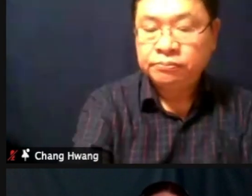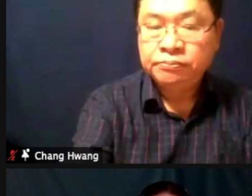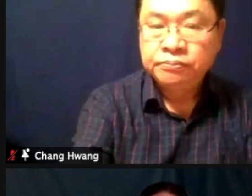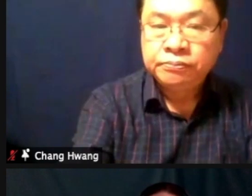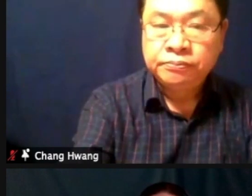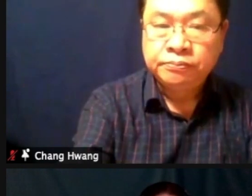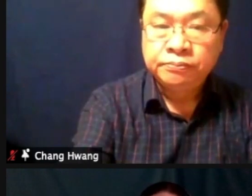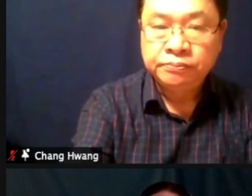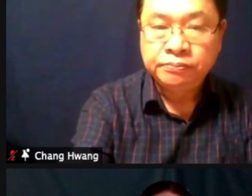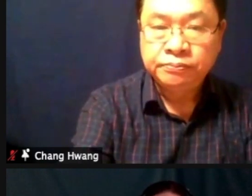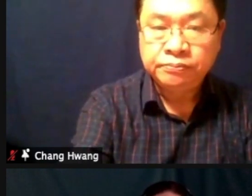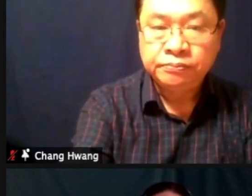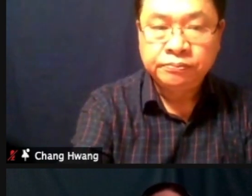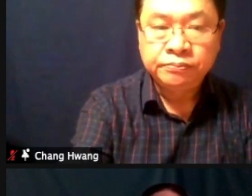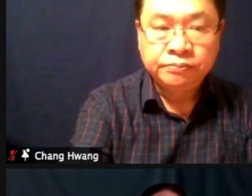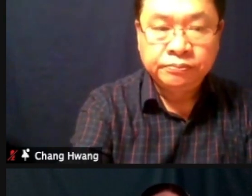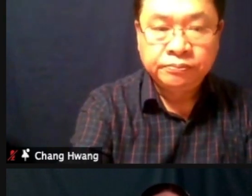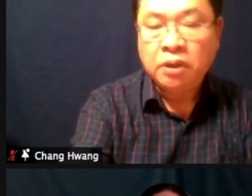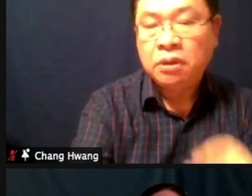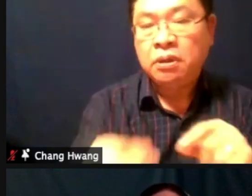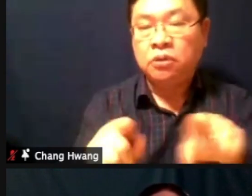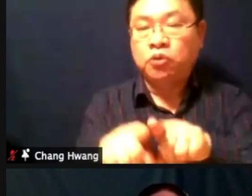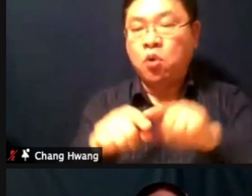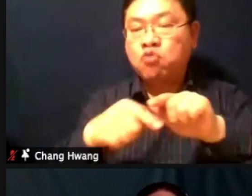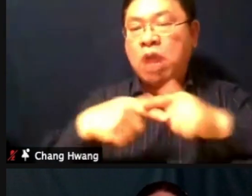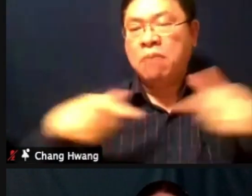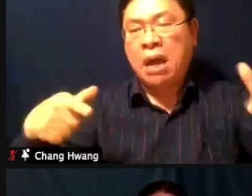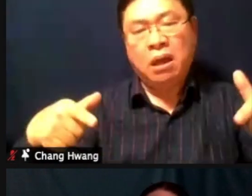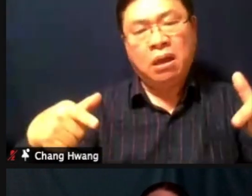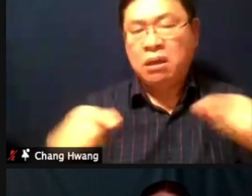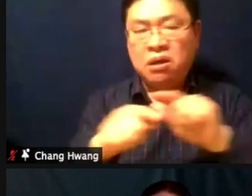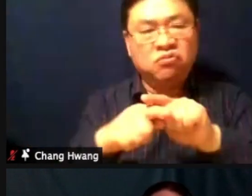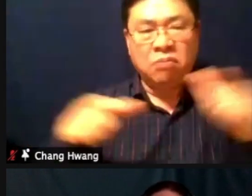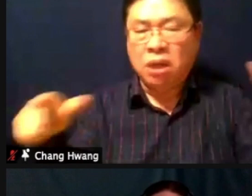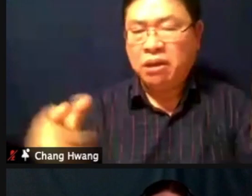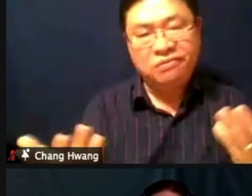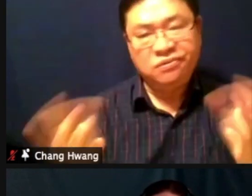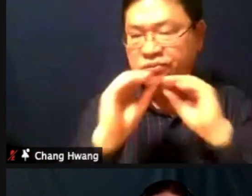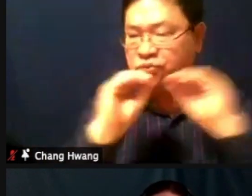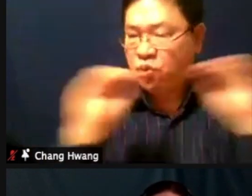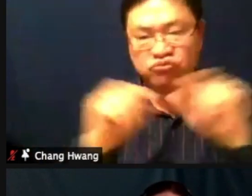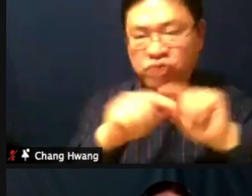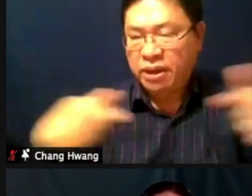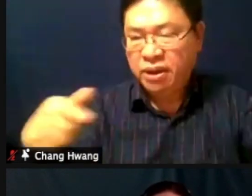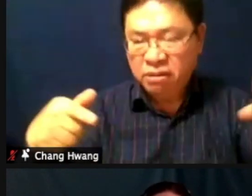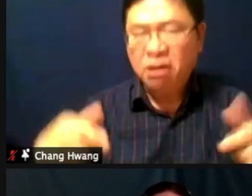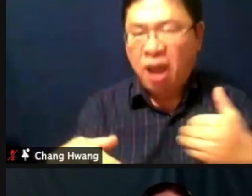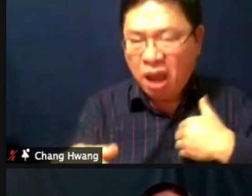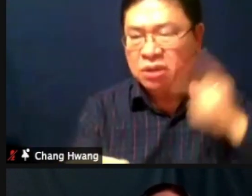for KSL. And oral methods are going rapidly upwards.